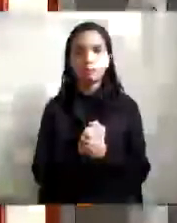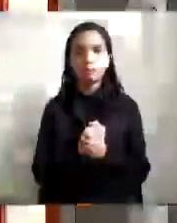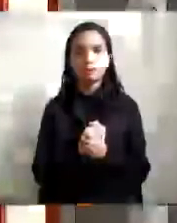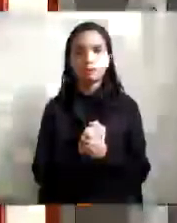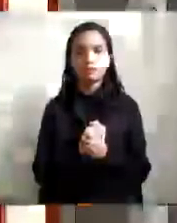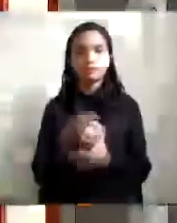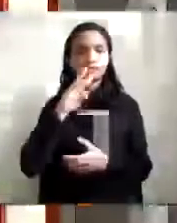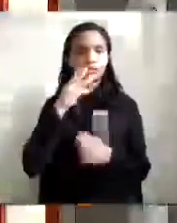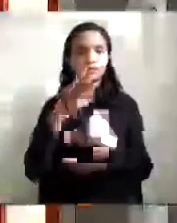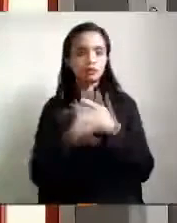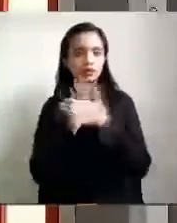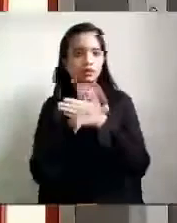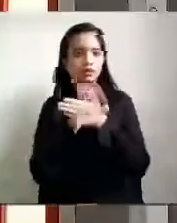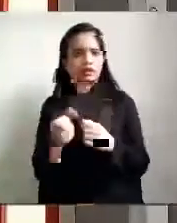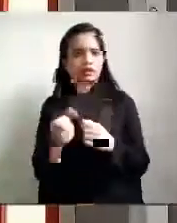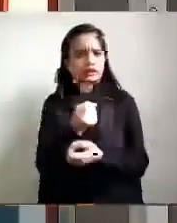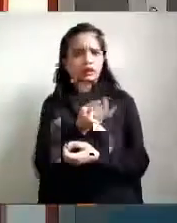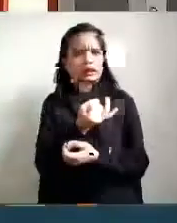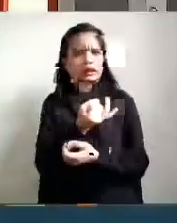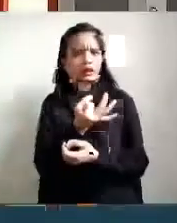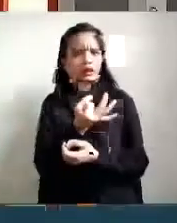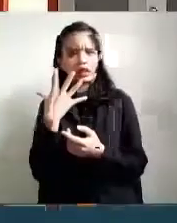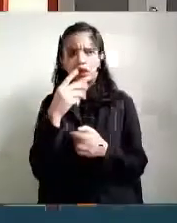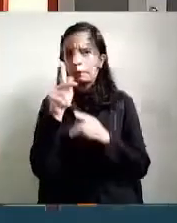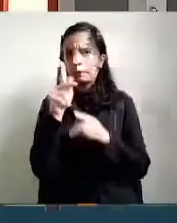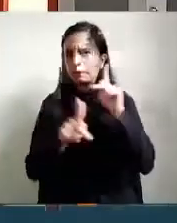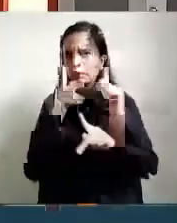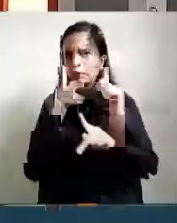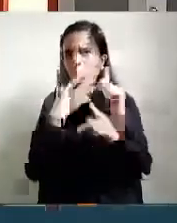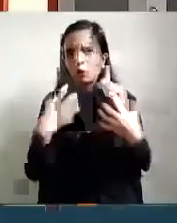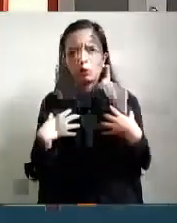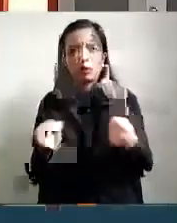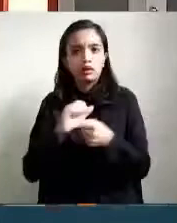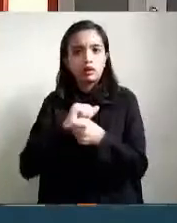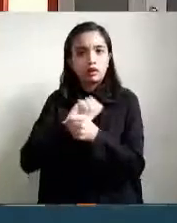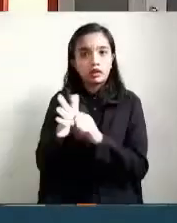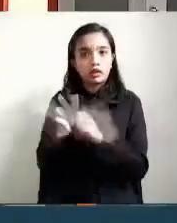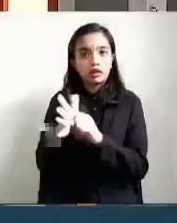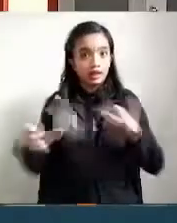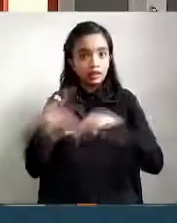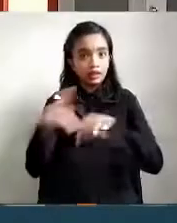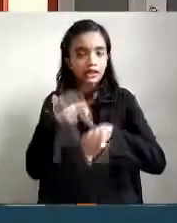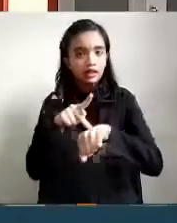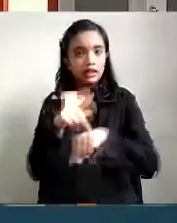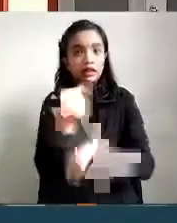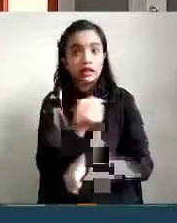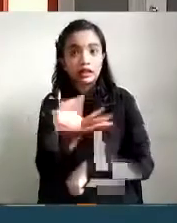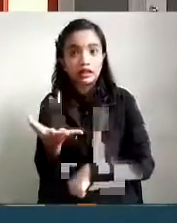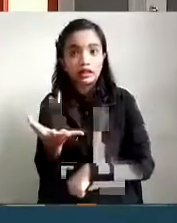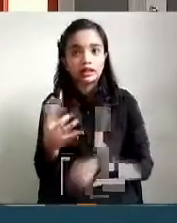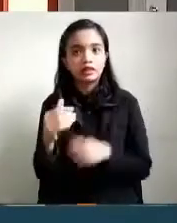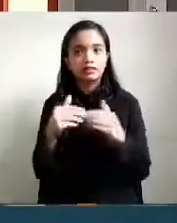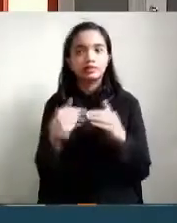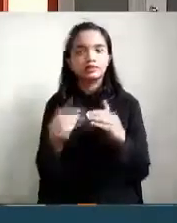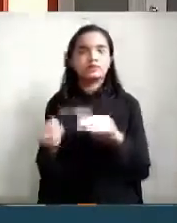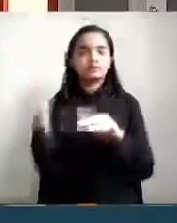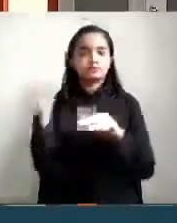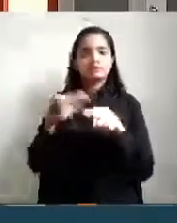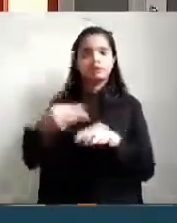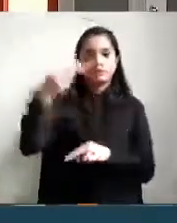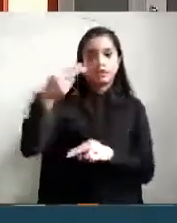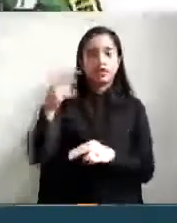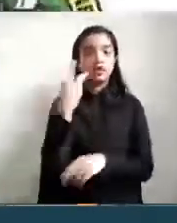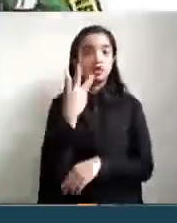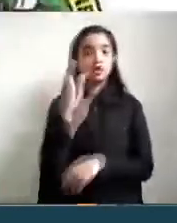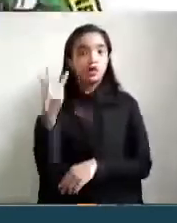Welcome back. The number of people who have recovered from the novel coronavirus disease in the Philippines reaches a record high. On Wednesday, the Philippine Health